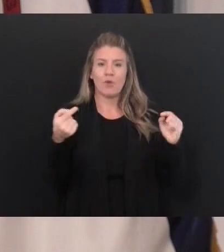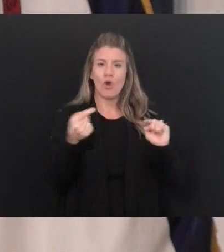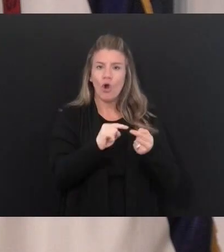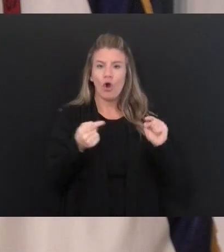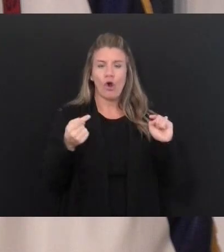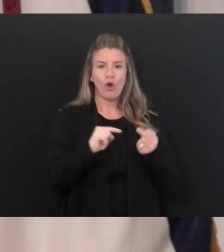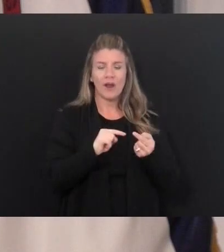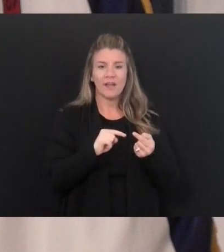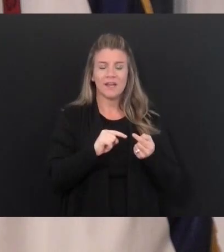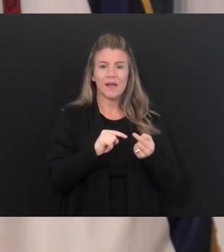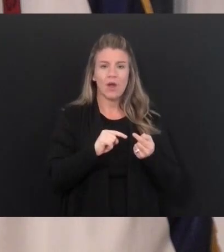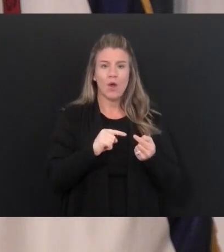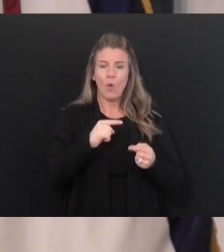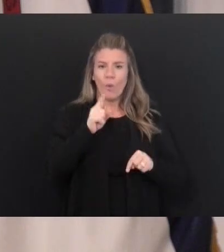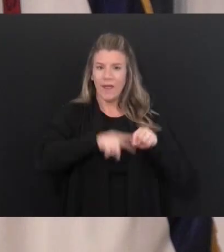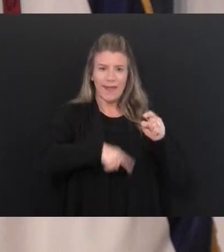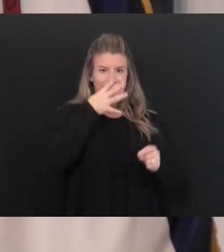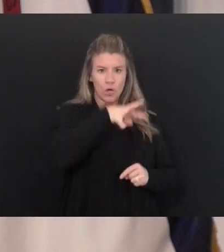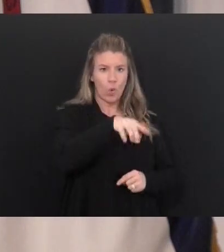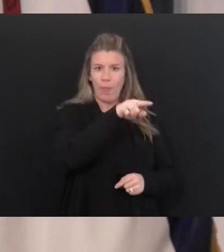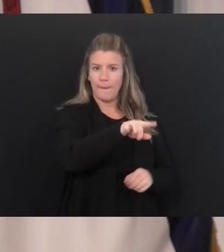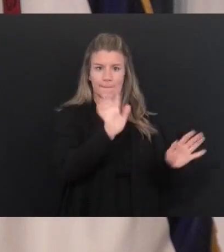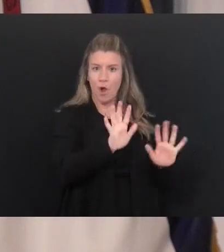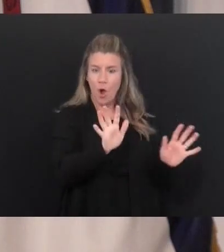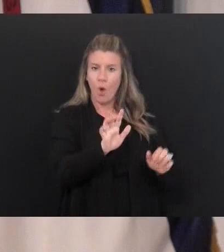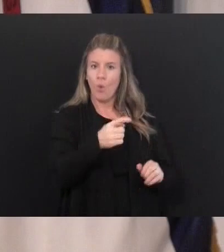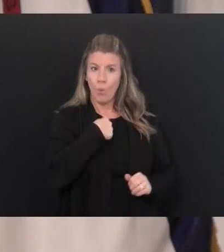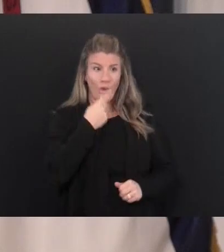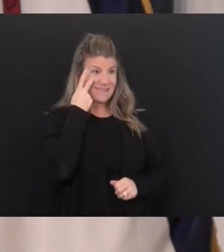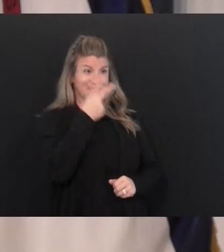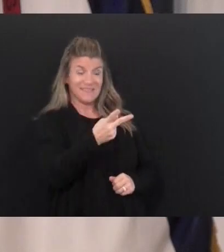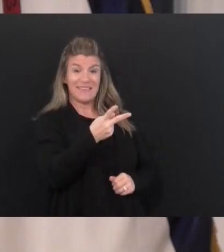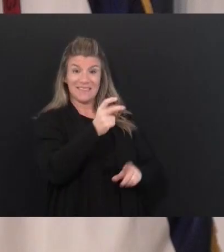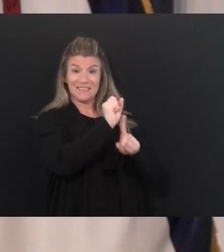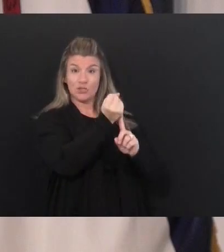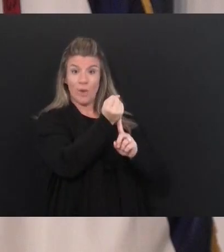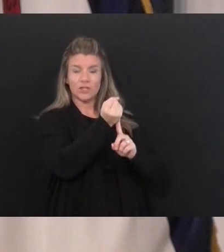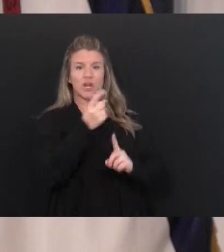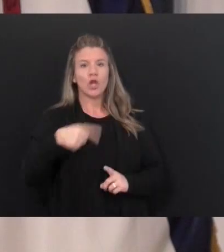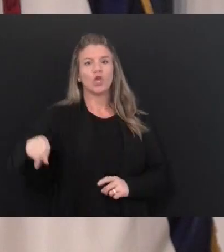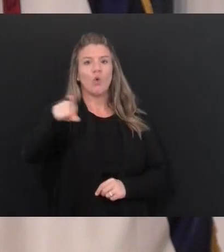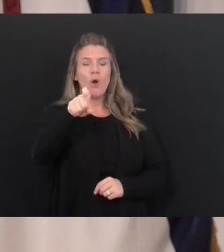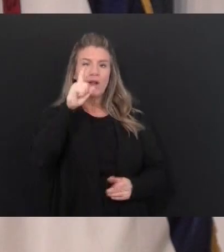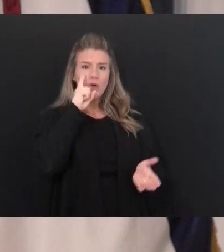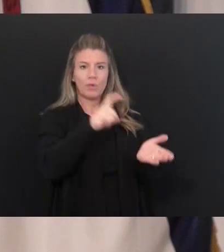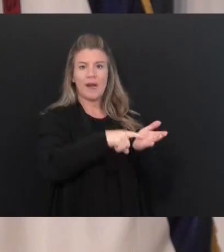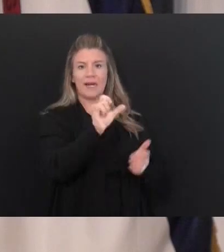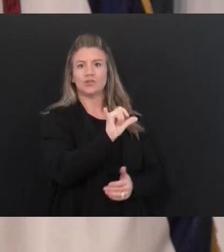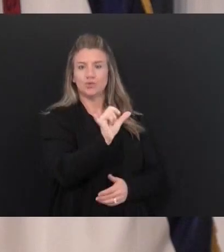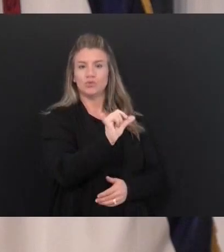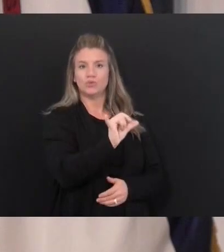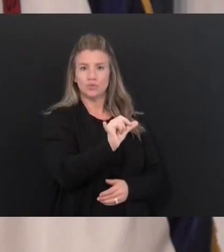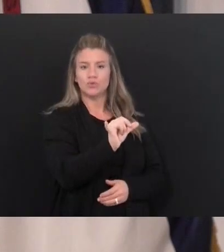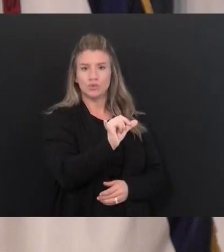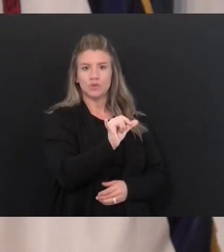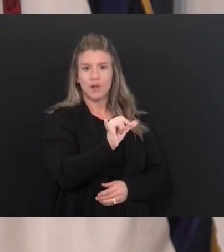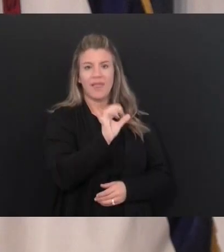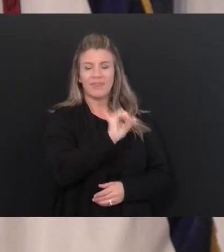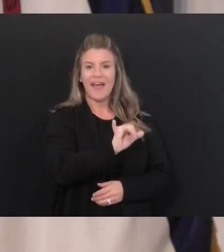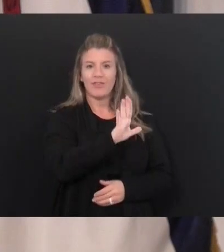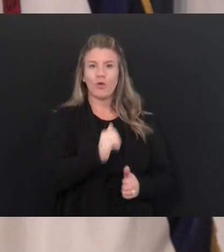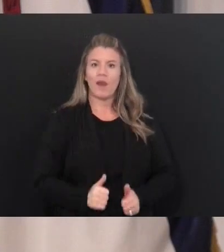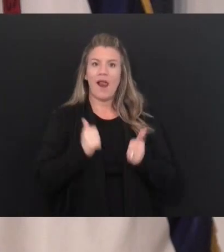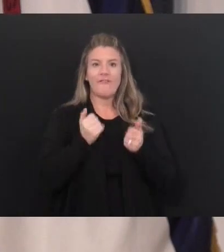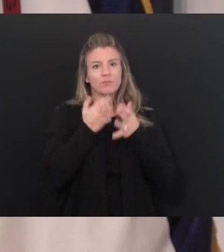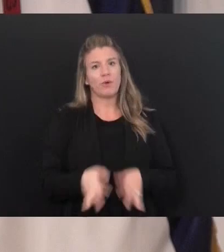not invisible. We see them. I want you to see them, and absolutely just note that just how precious they are